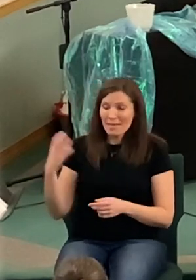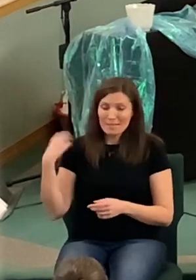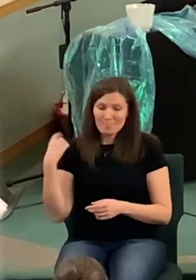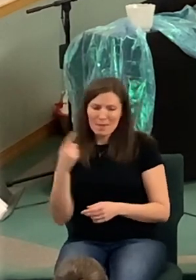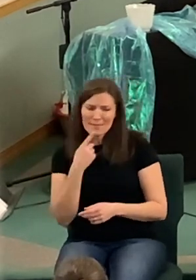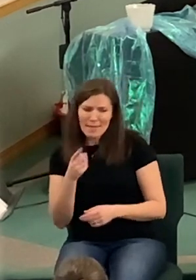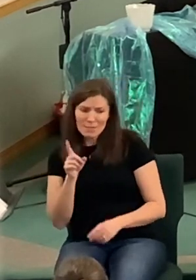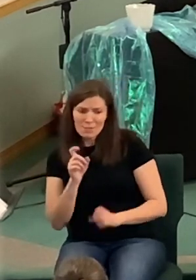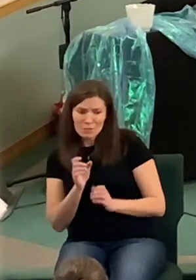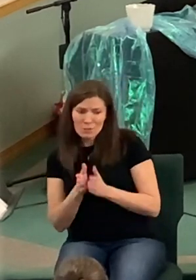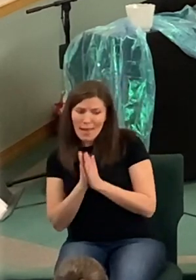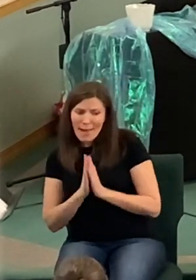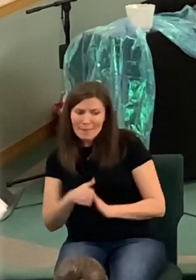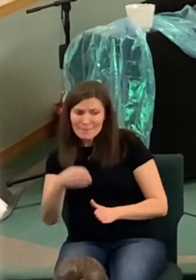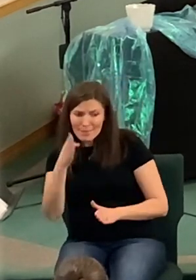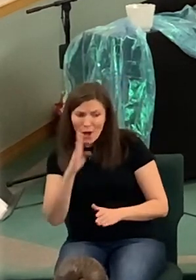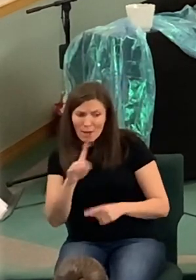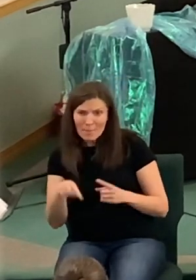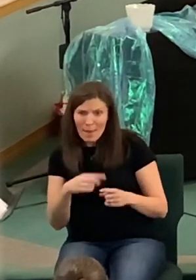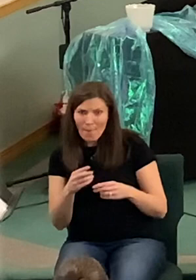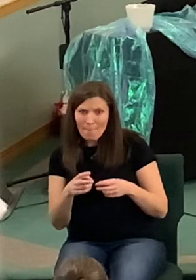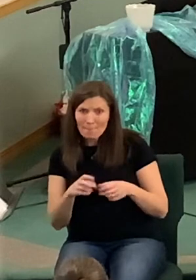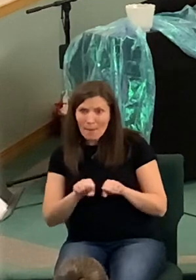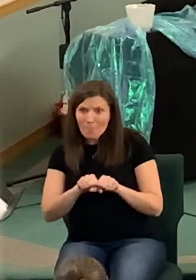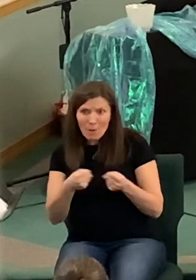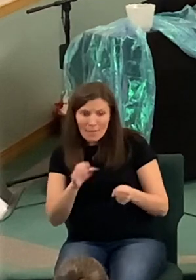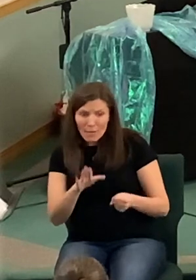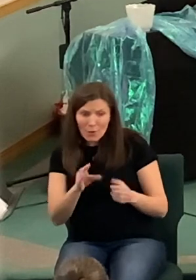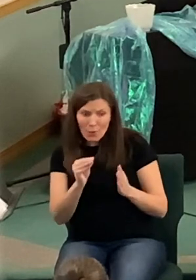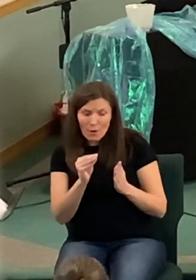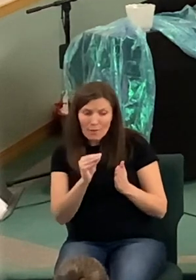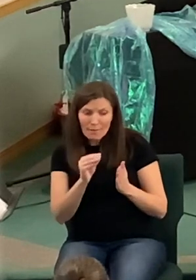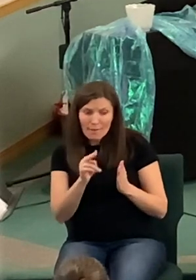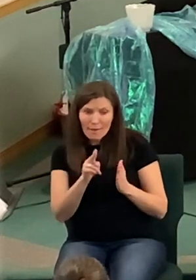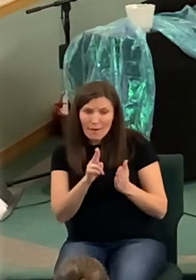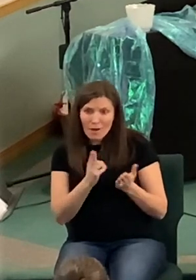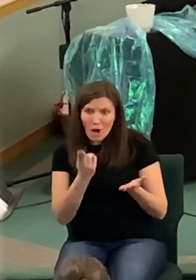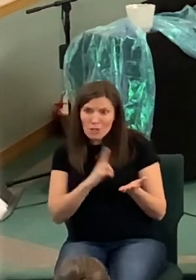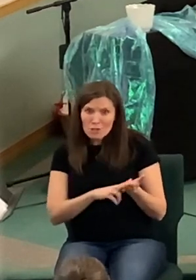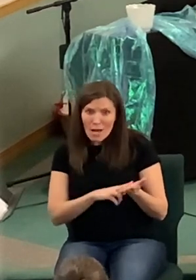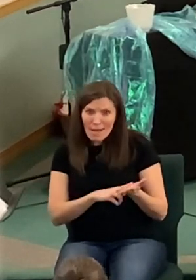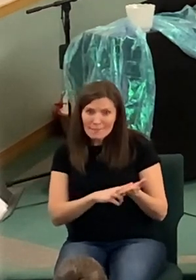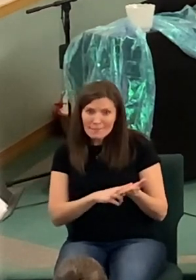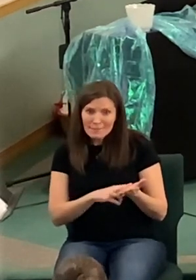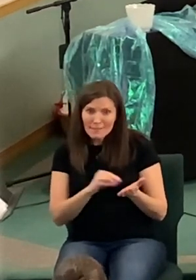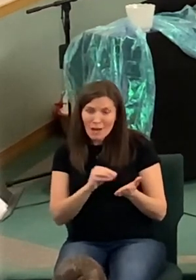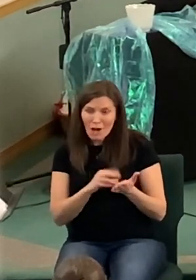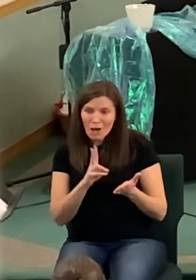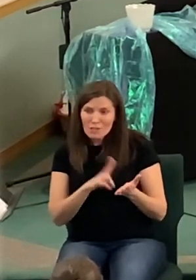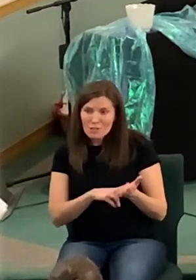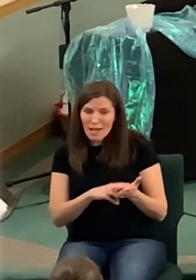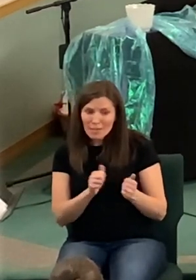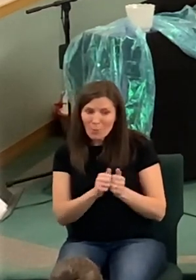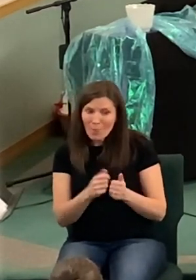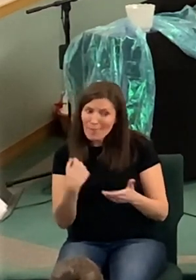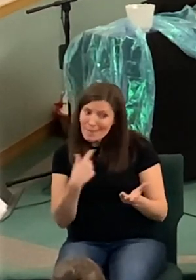See, when you wanted that record deal, you signed this contract that you would go on this tour to promote the record and play